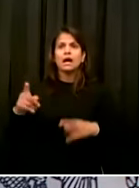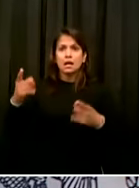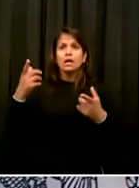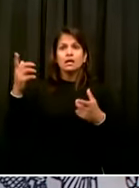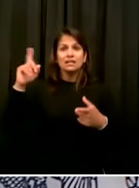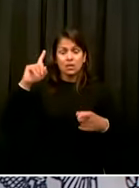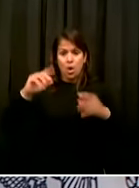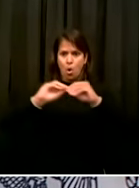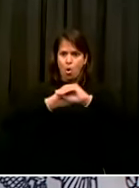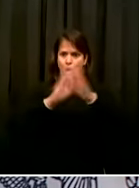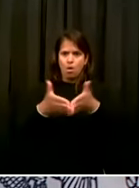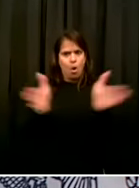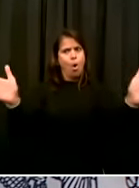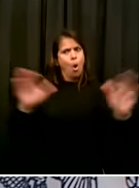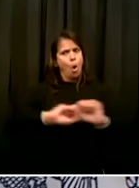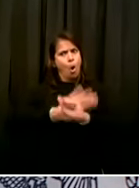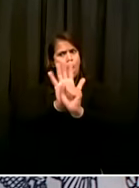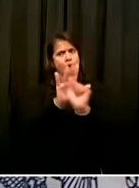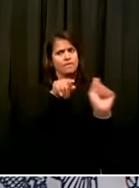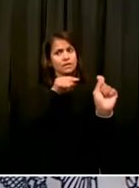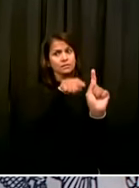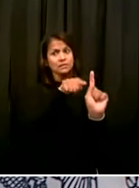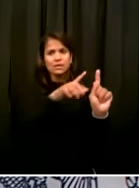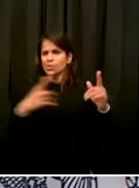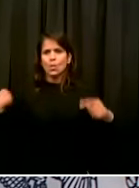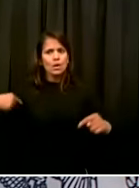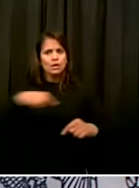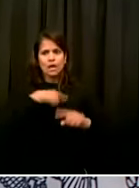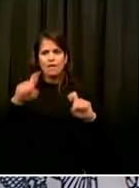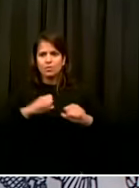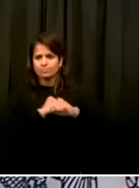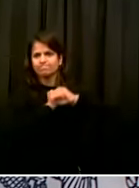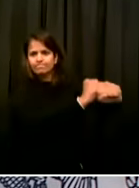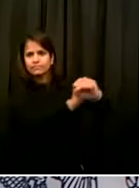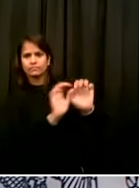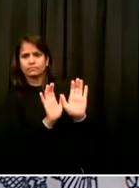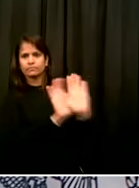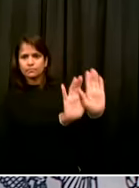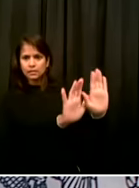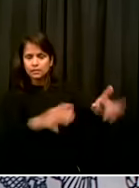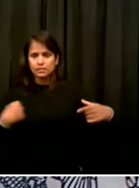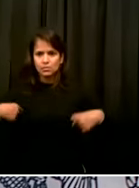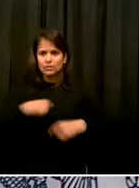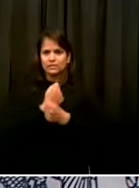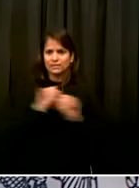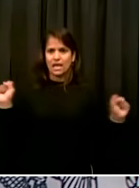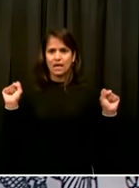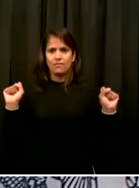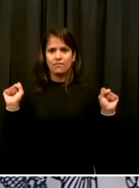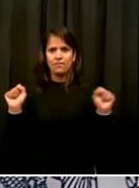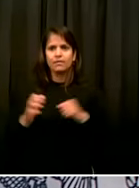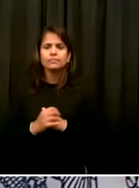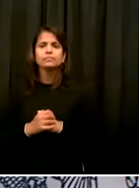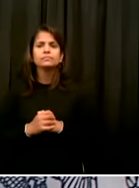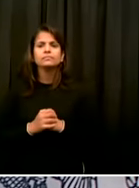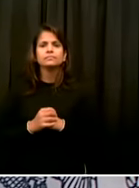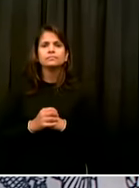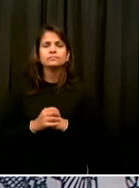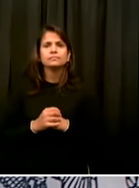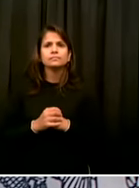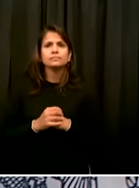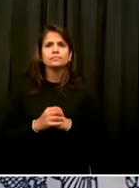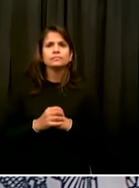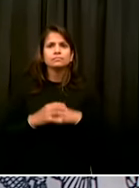Thank you so much, Dave. And Dave, to you and your whole team, thank you. This is really good work, and I know work you've put yourself